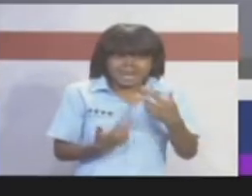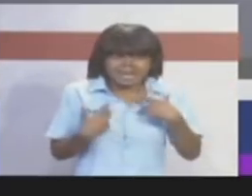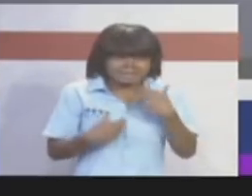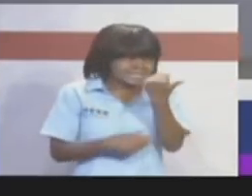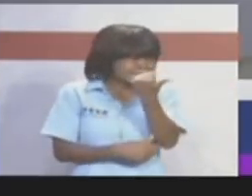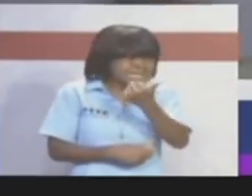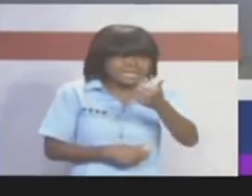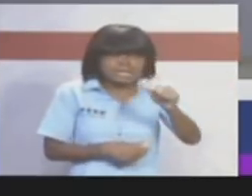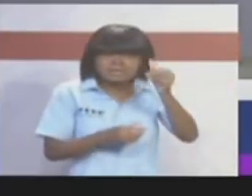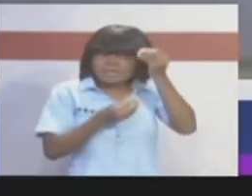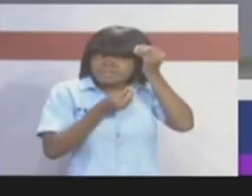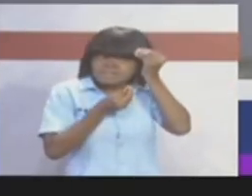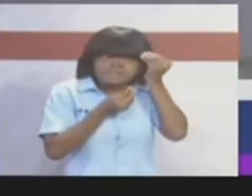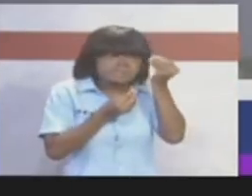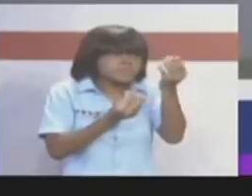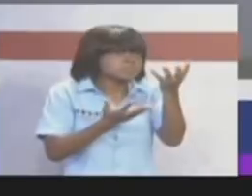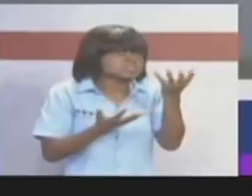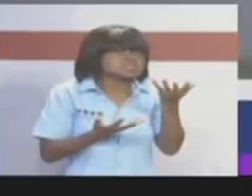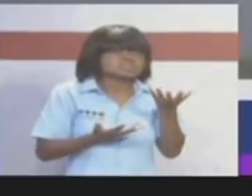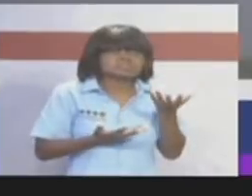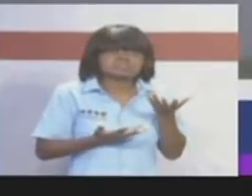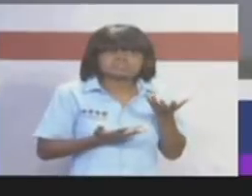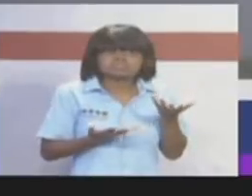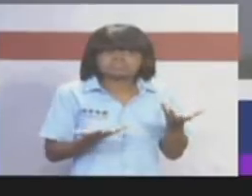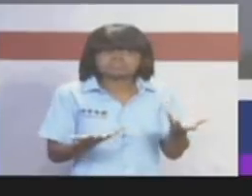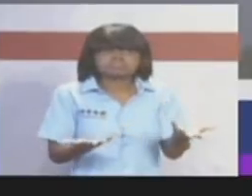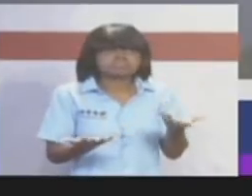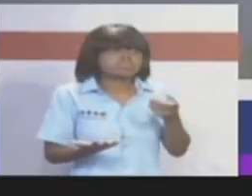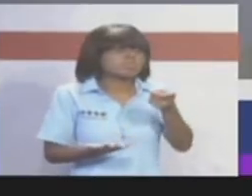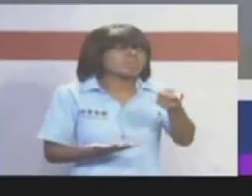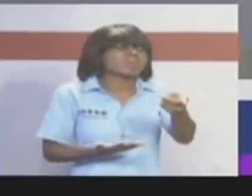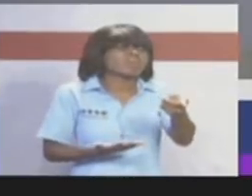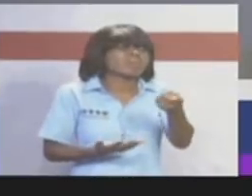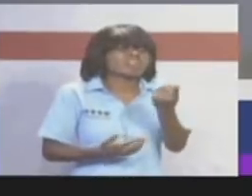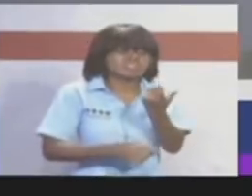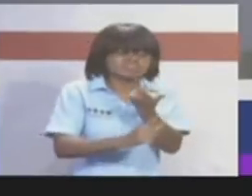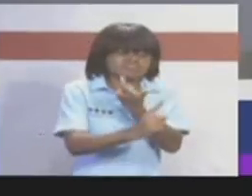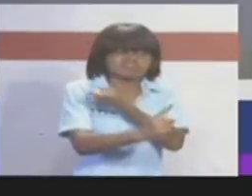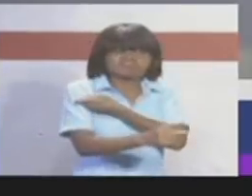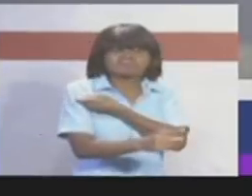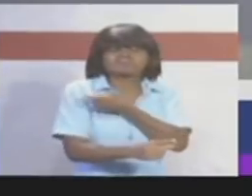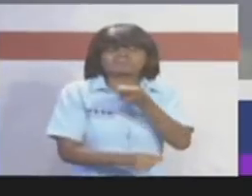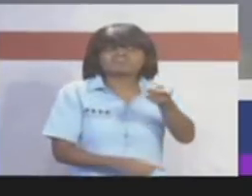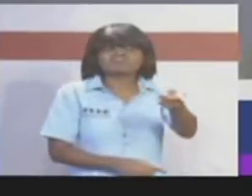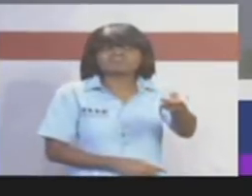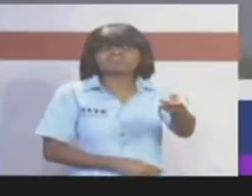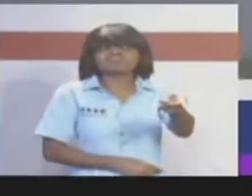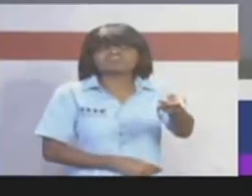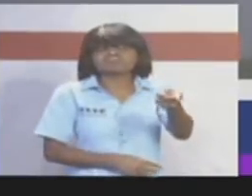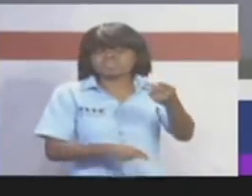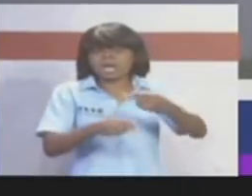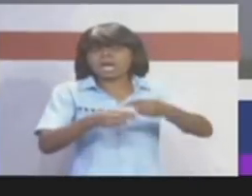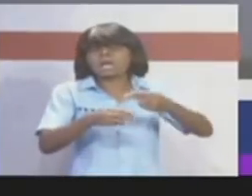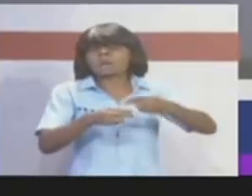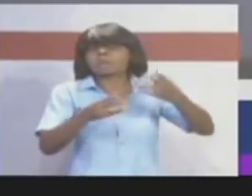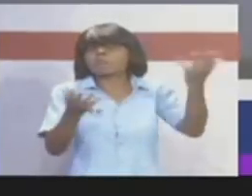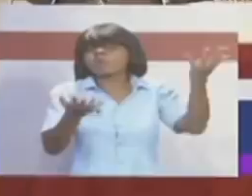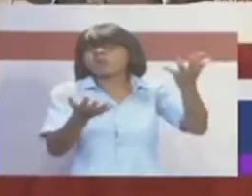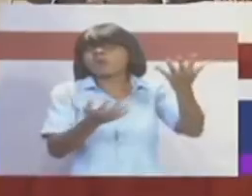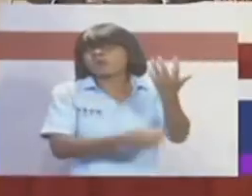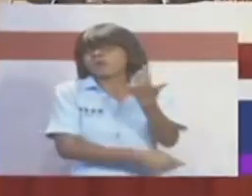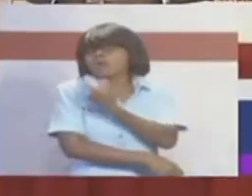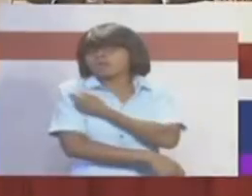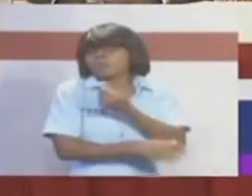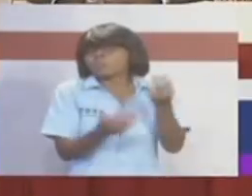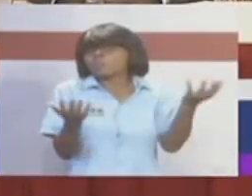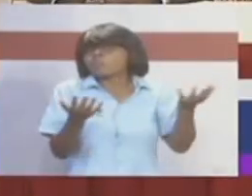the vaccine types that they would have taken, the brands, and if there's a trend developing among any certain brands? All right, thanks.